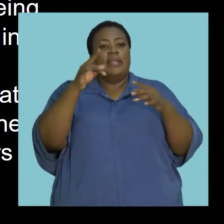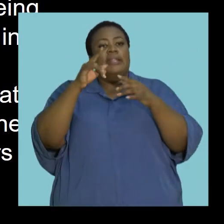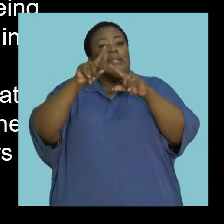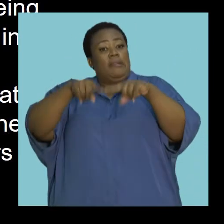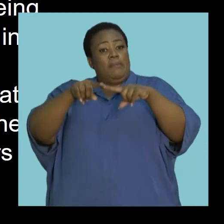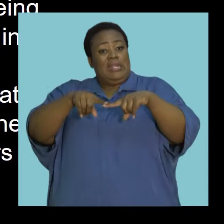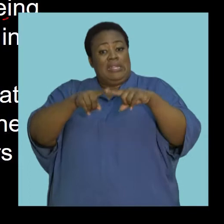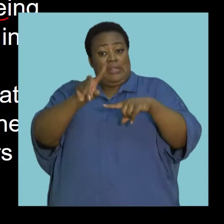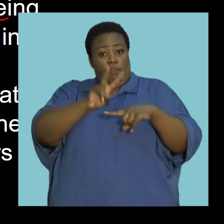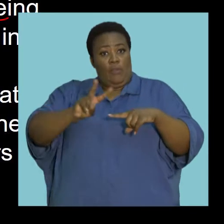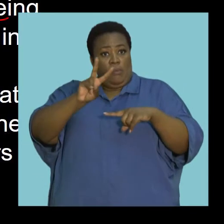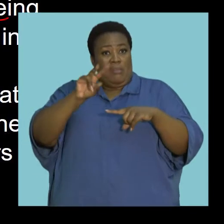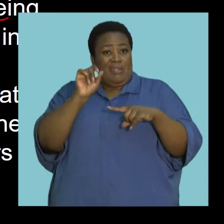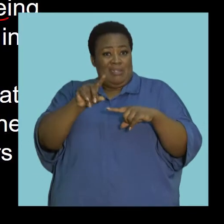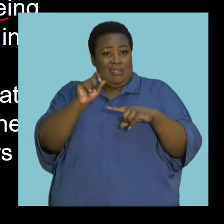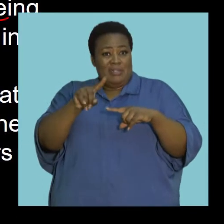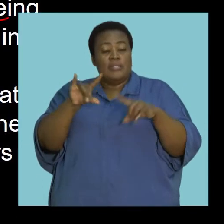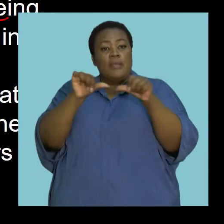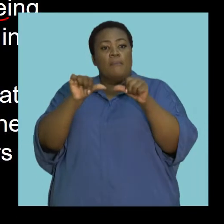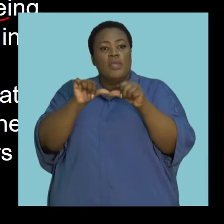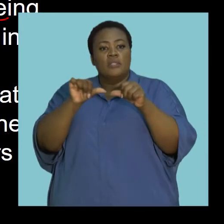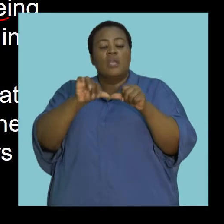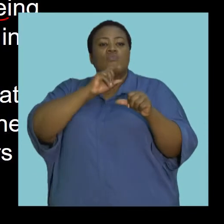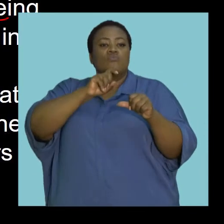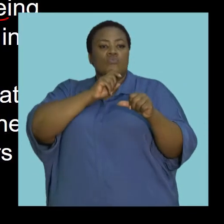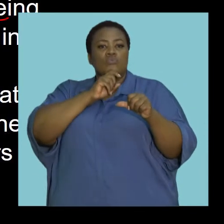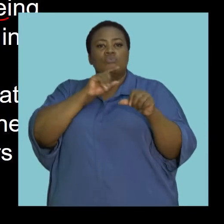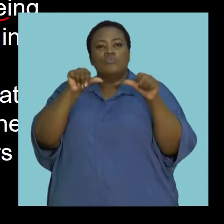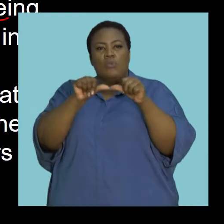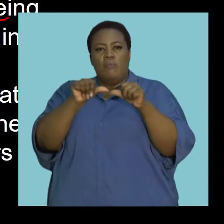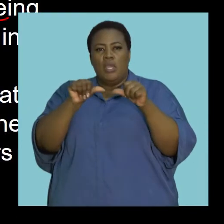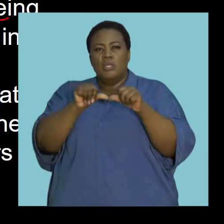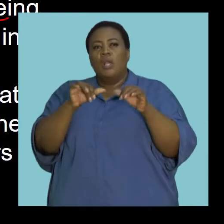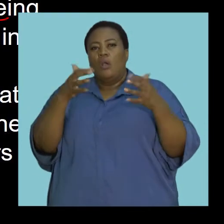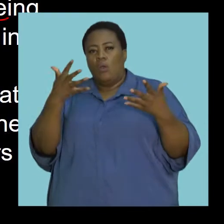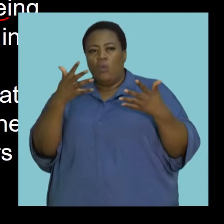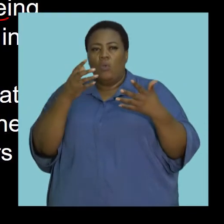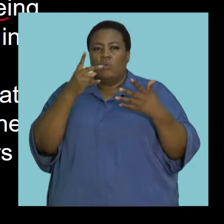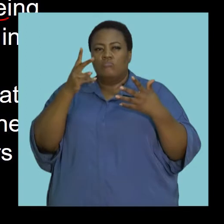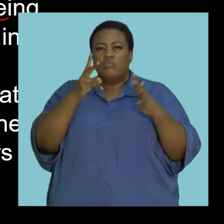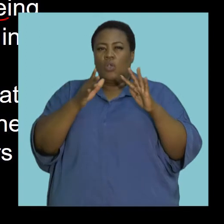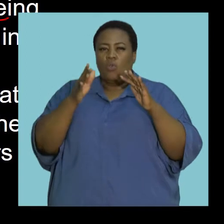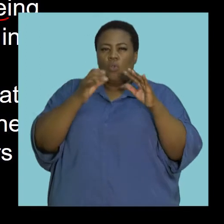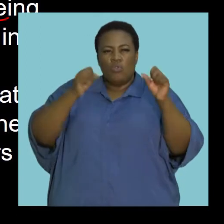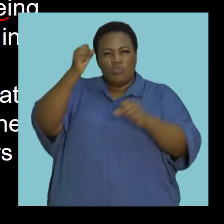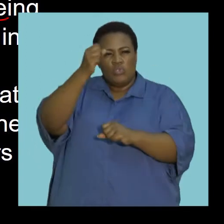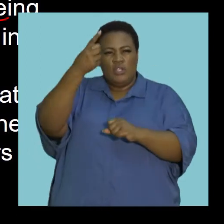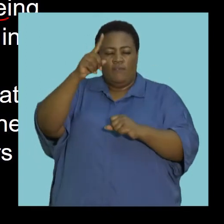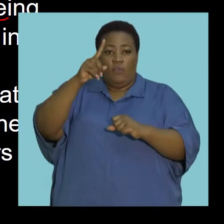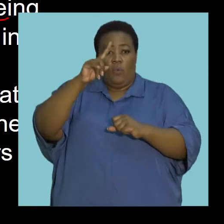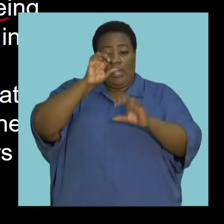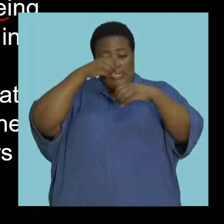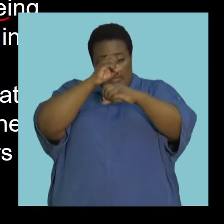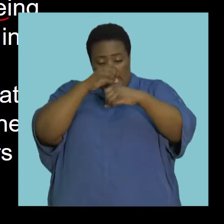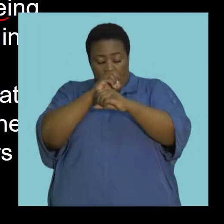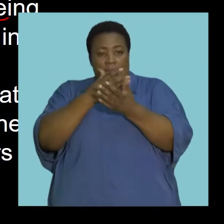is the variable or the factor that is being measured, that is used to measure or to determine the conclusion of an experiment. It